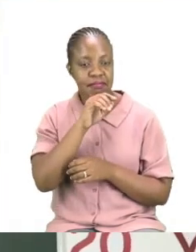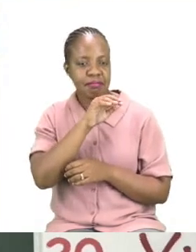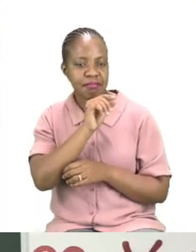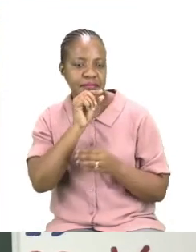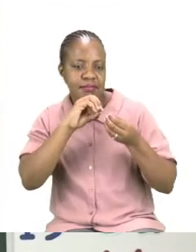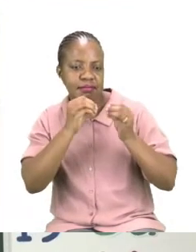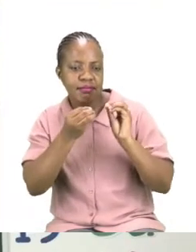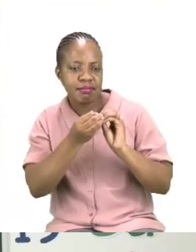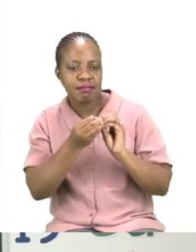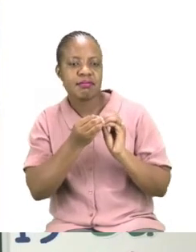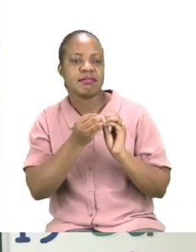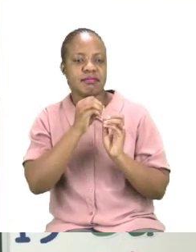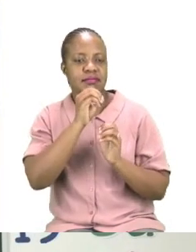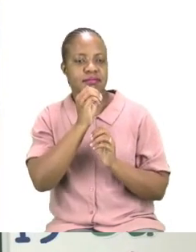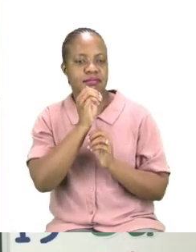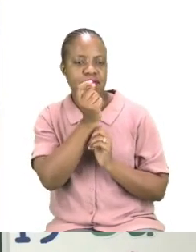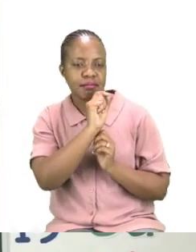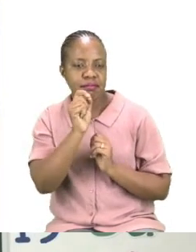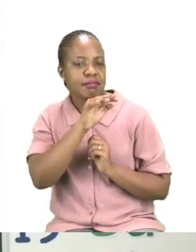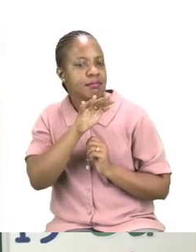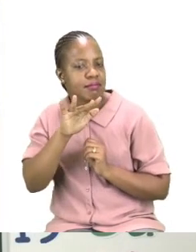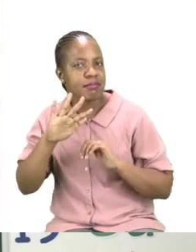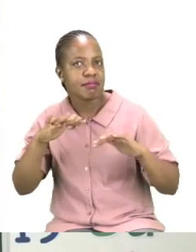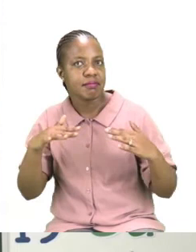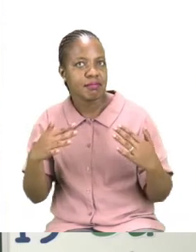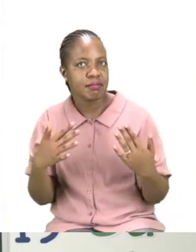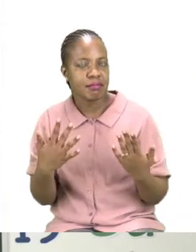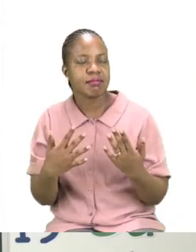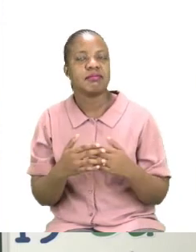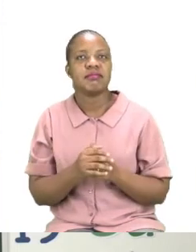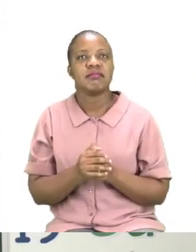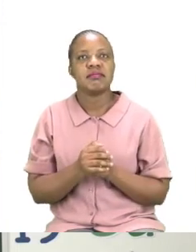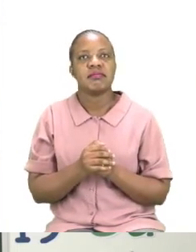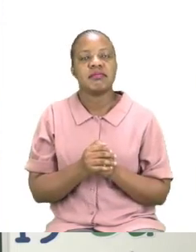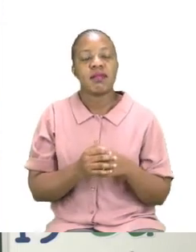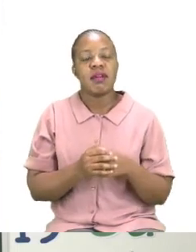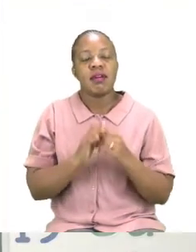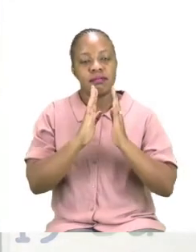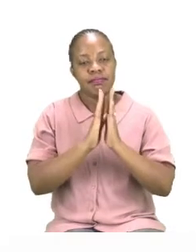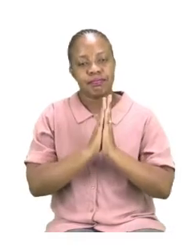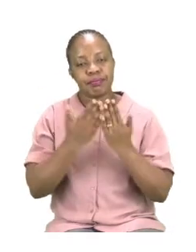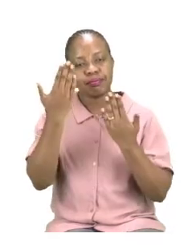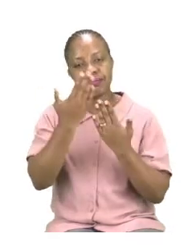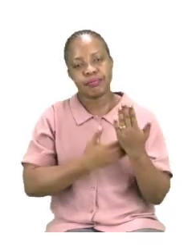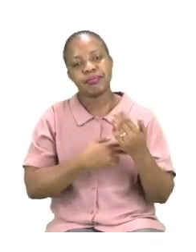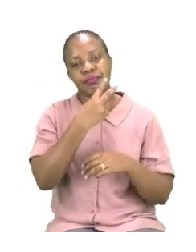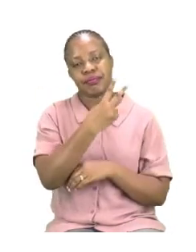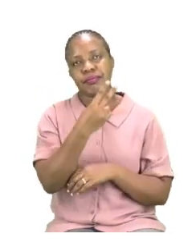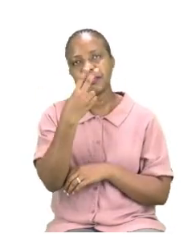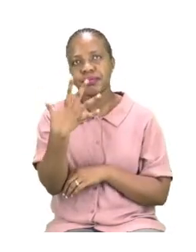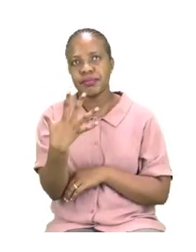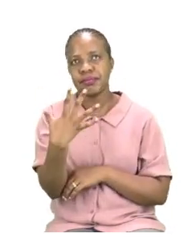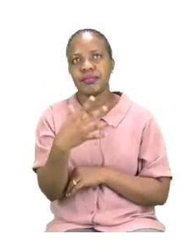down. Now let us move on to the next exercise on page 25. On